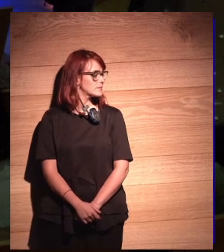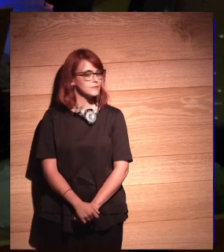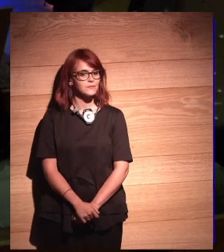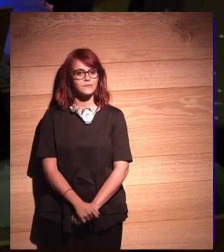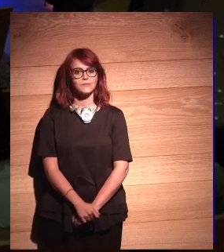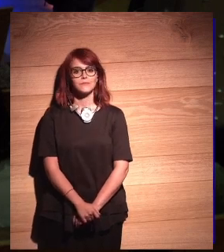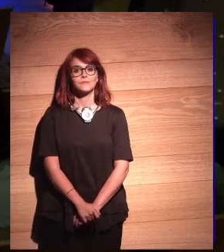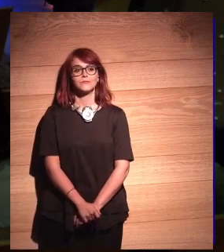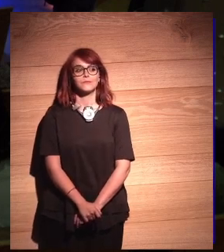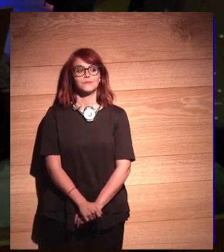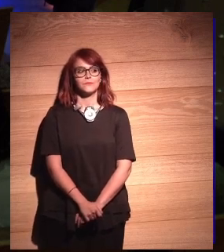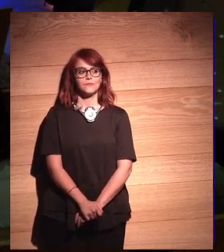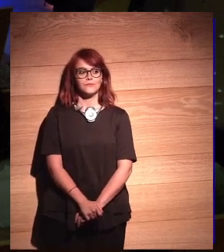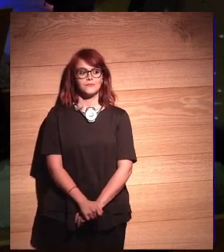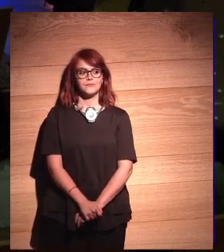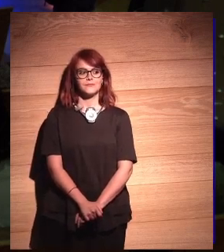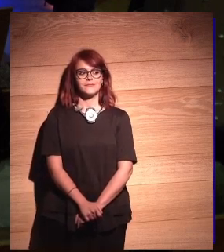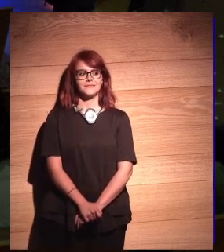Okay.